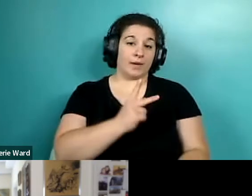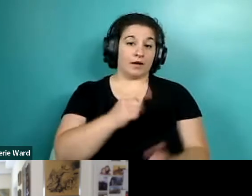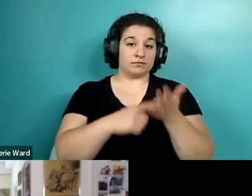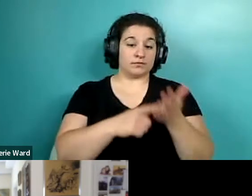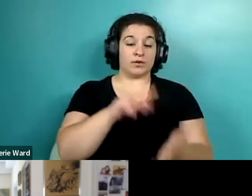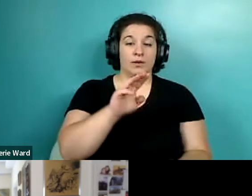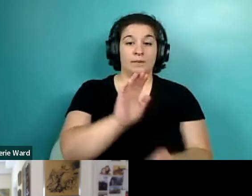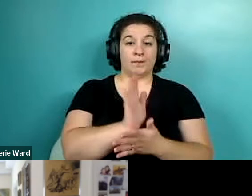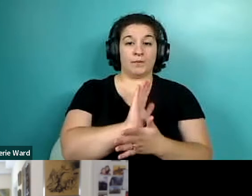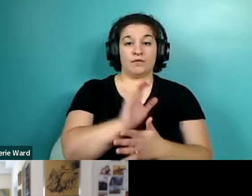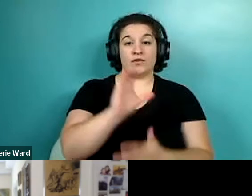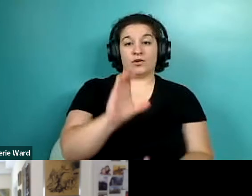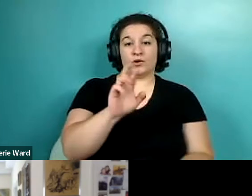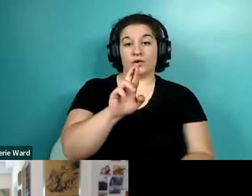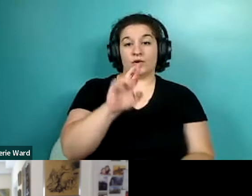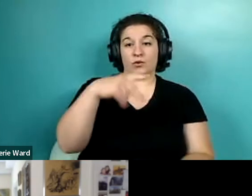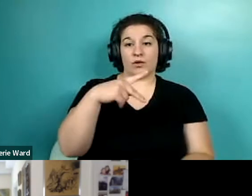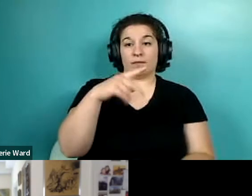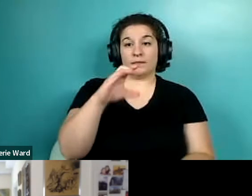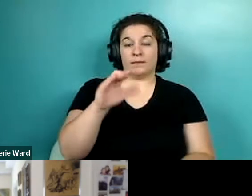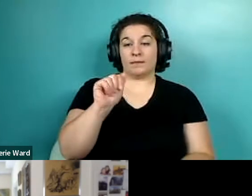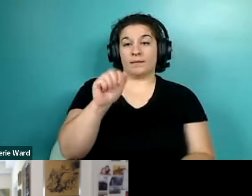Camp for a minute.